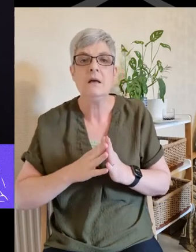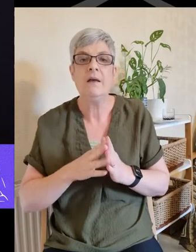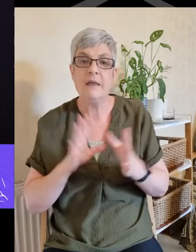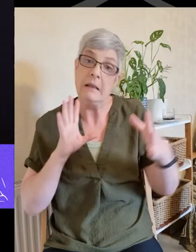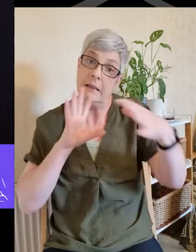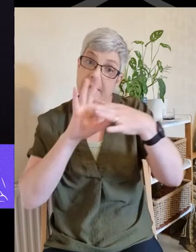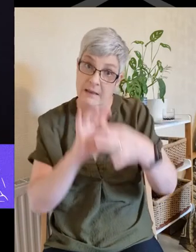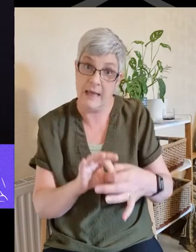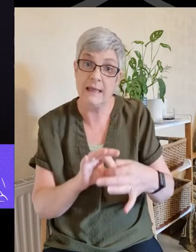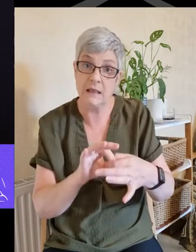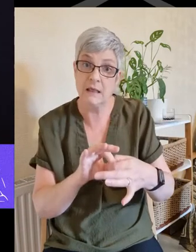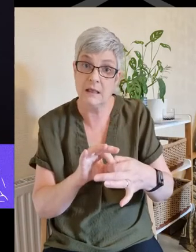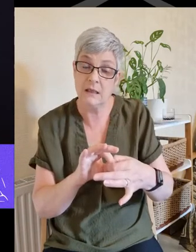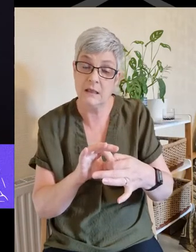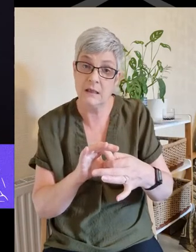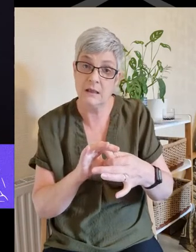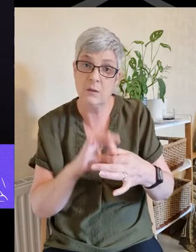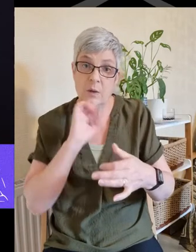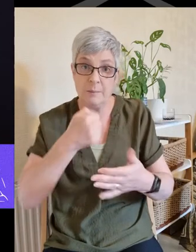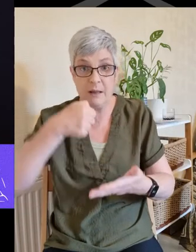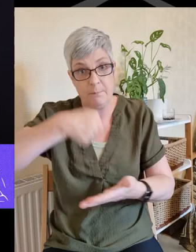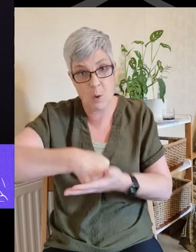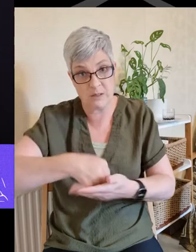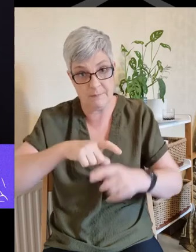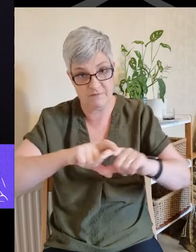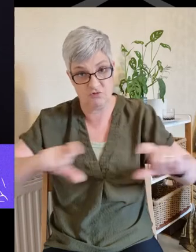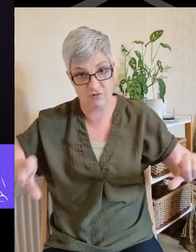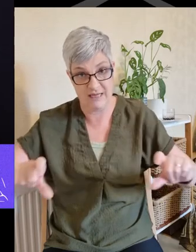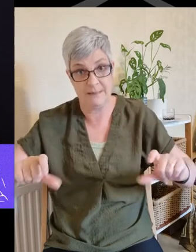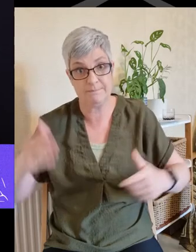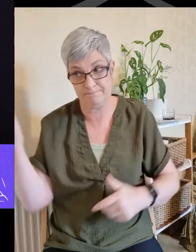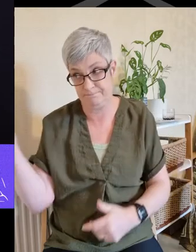taking it further is at the bottom of the screen here.